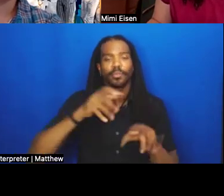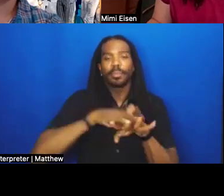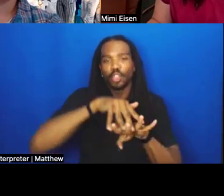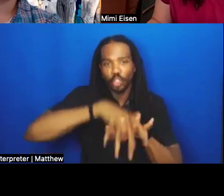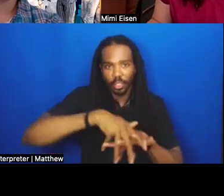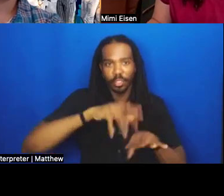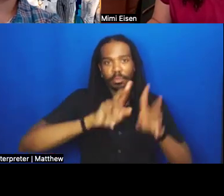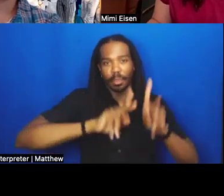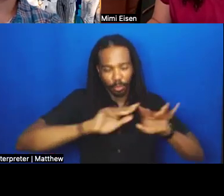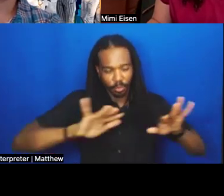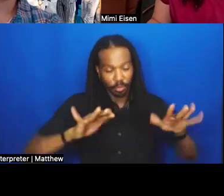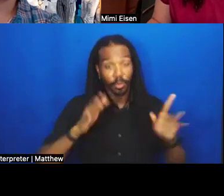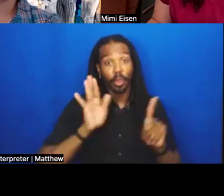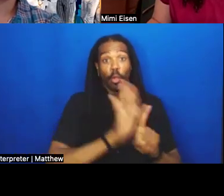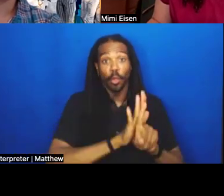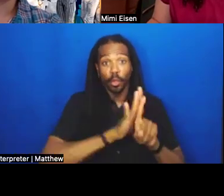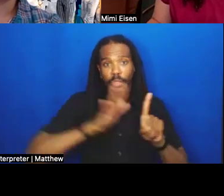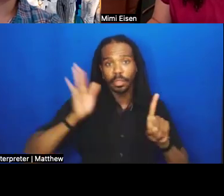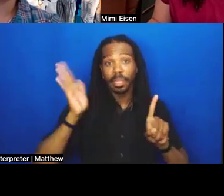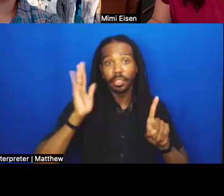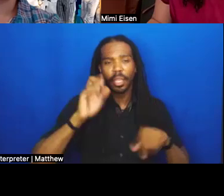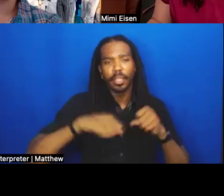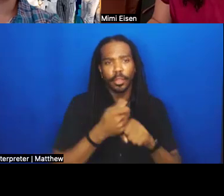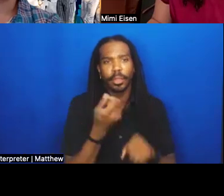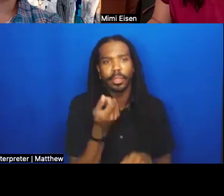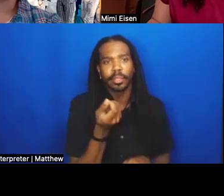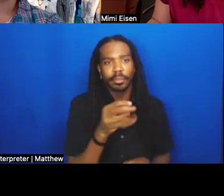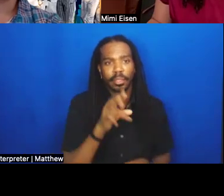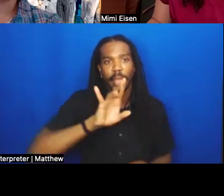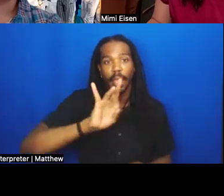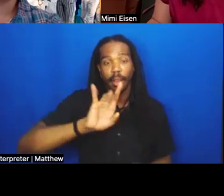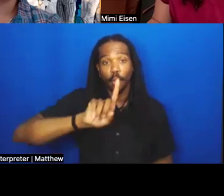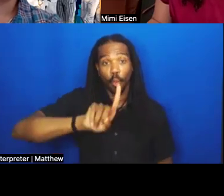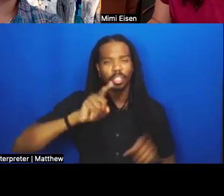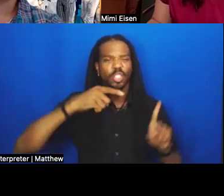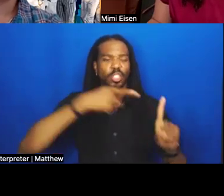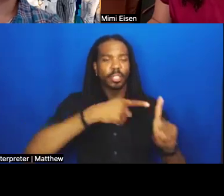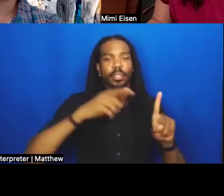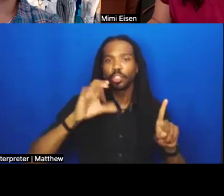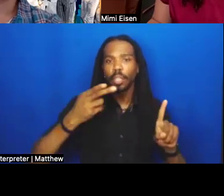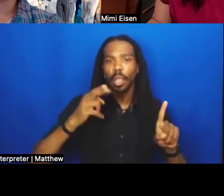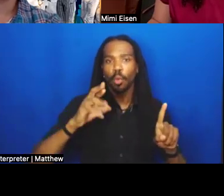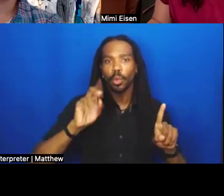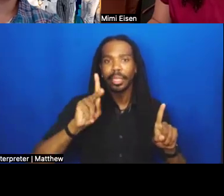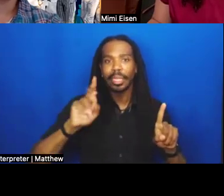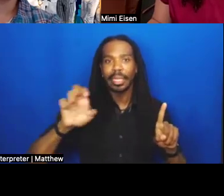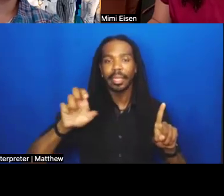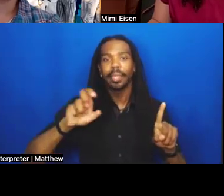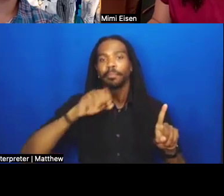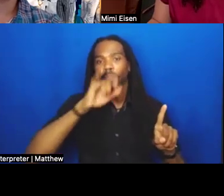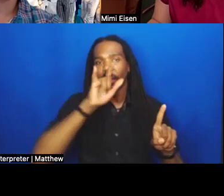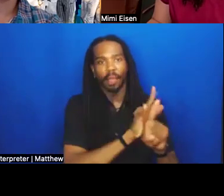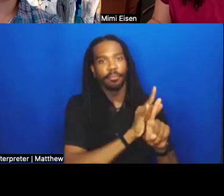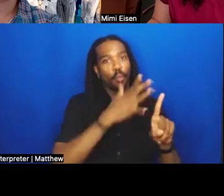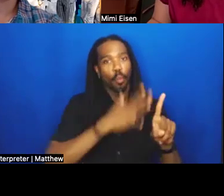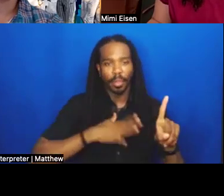1781. She is, as Tiff was saying, she is the Cherokee Beloved Woman, which is a title that made her an official political leader of the